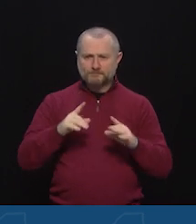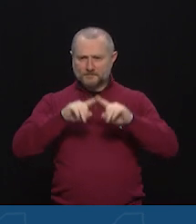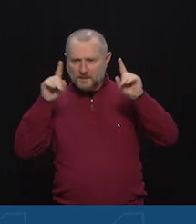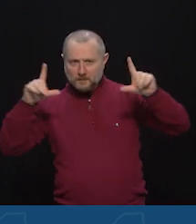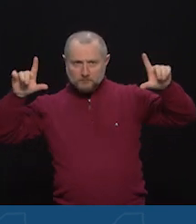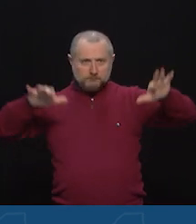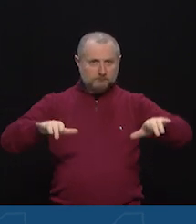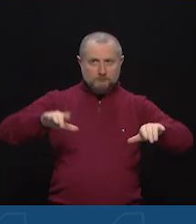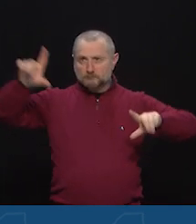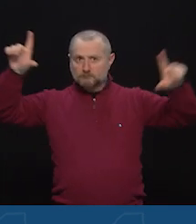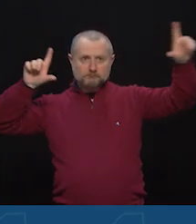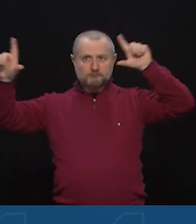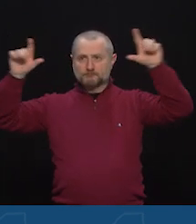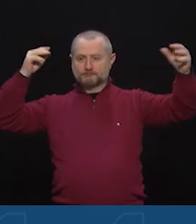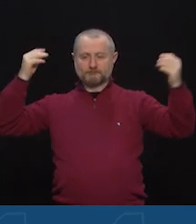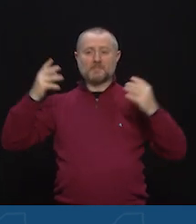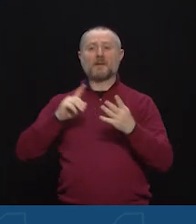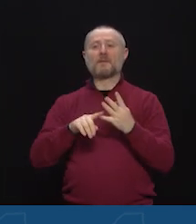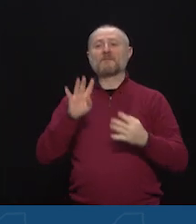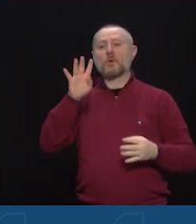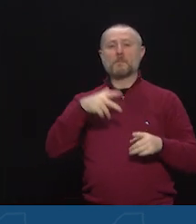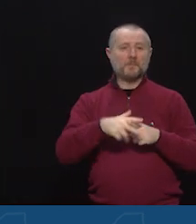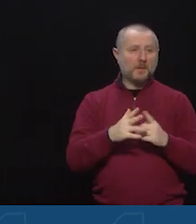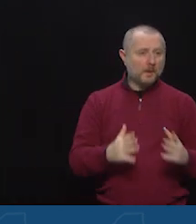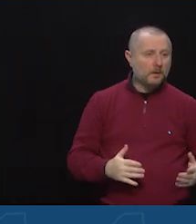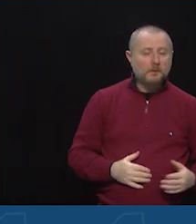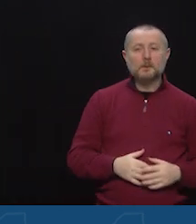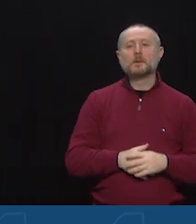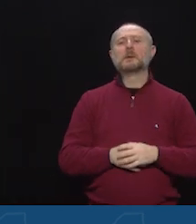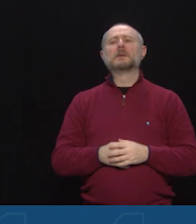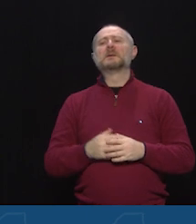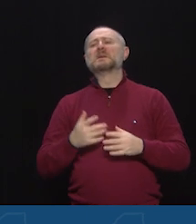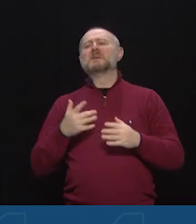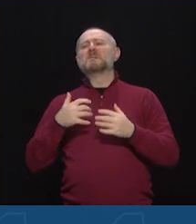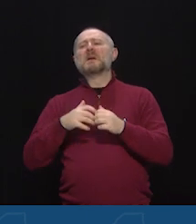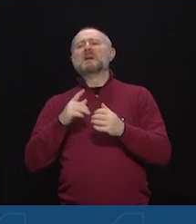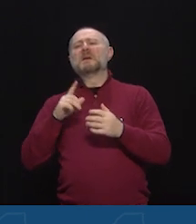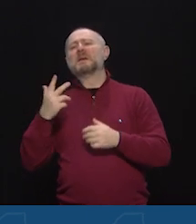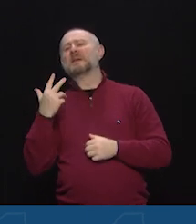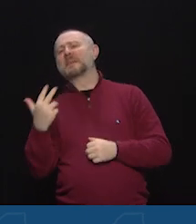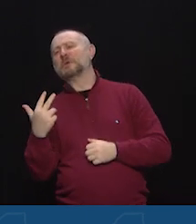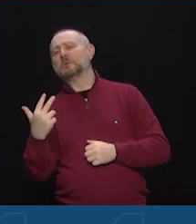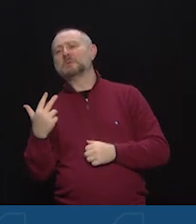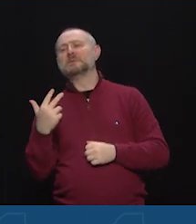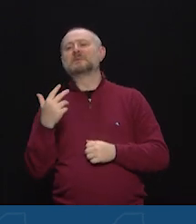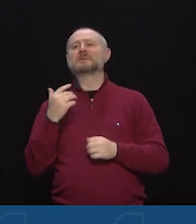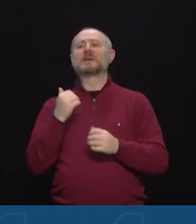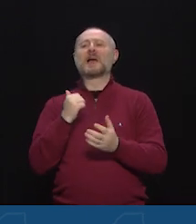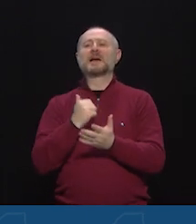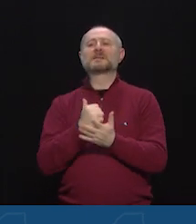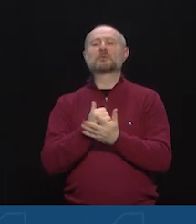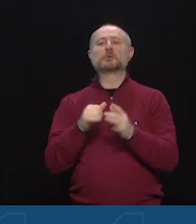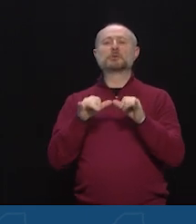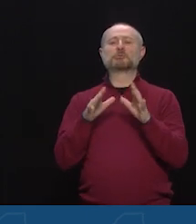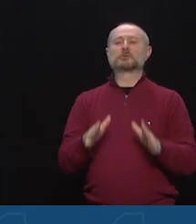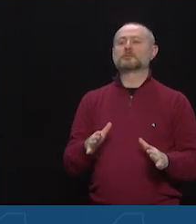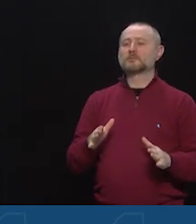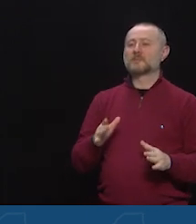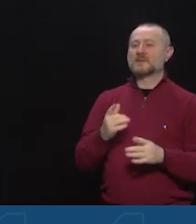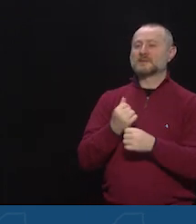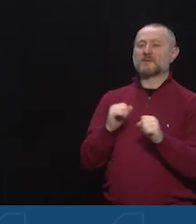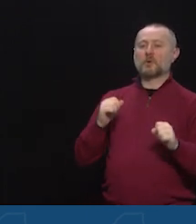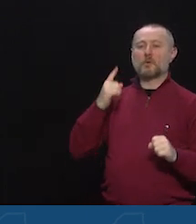4 mechanics, and as well as 3 assistant resident engineers and a safety officer to make sure everybody stays